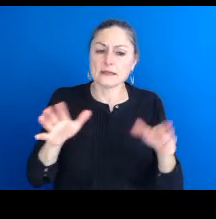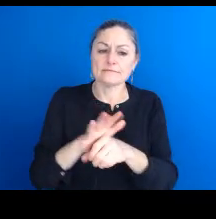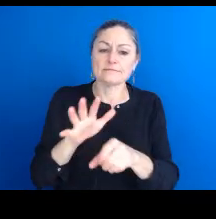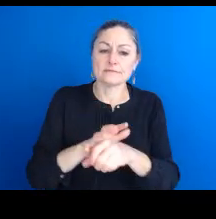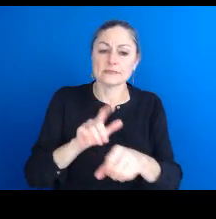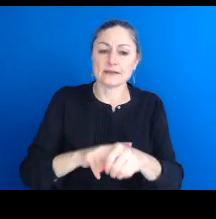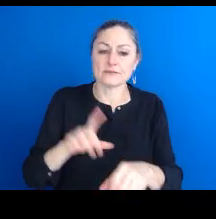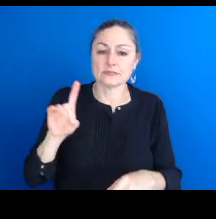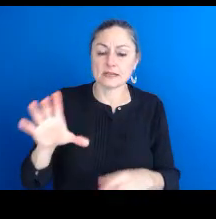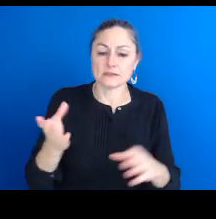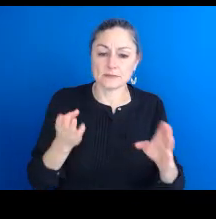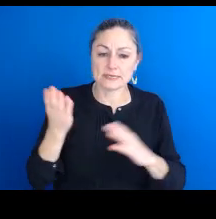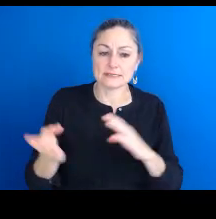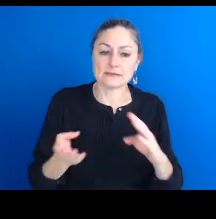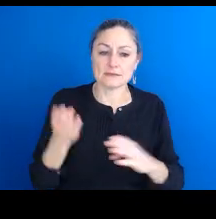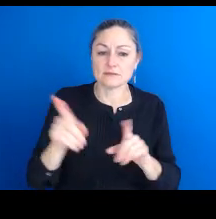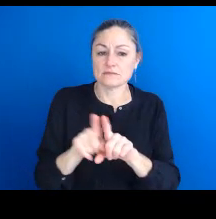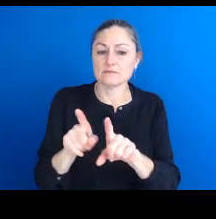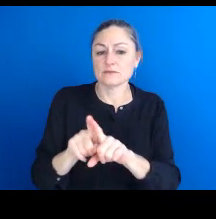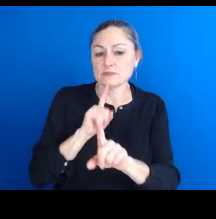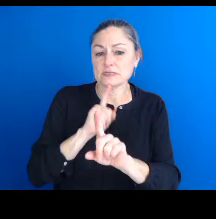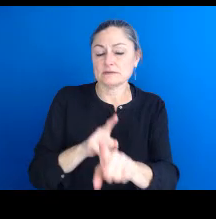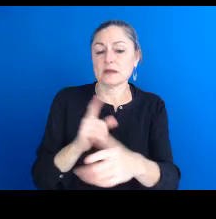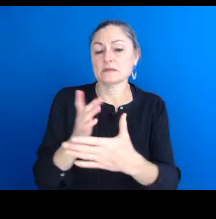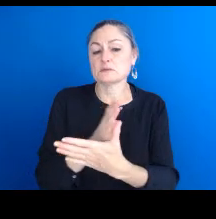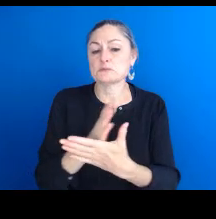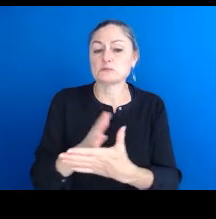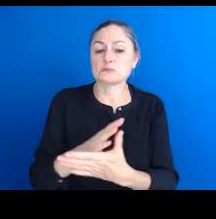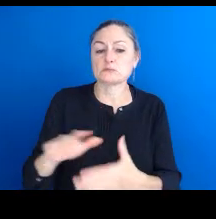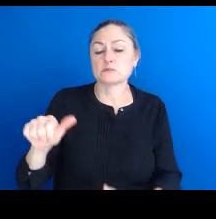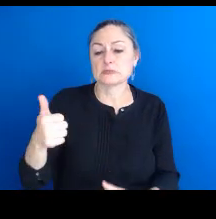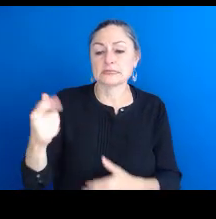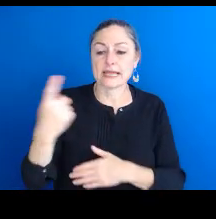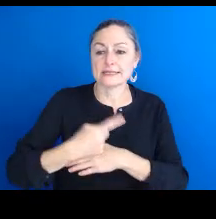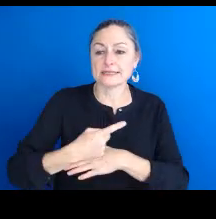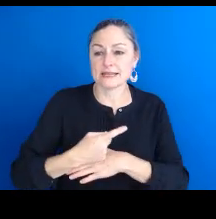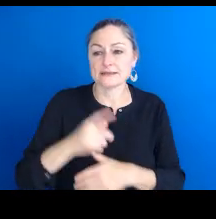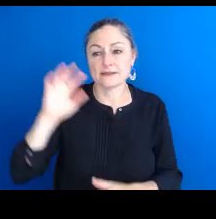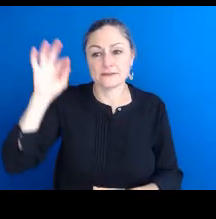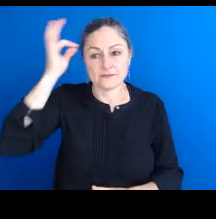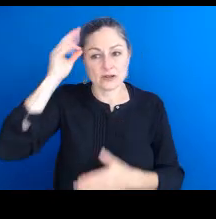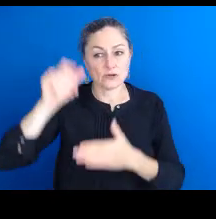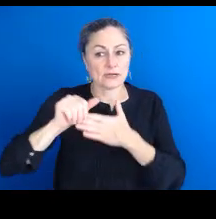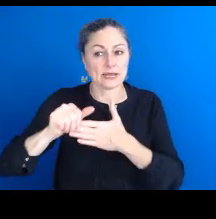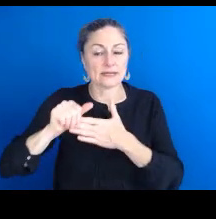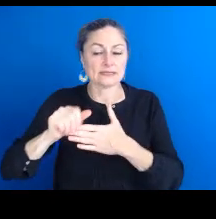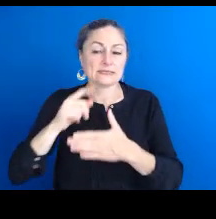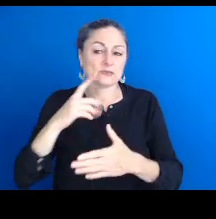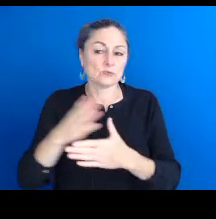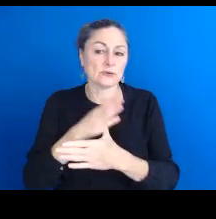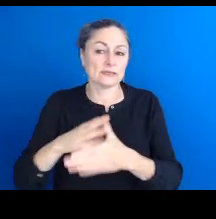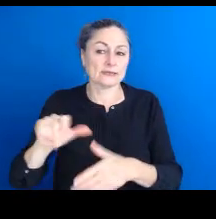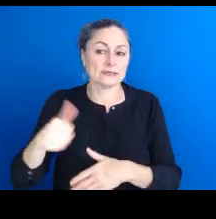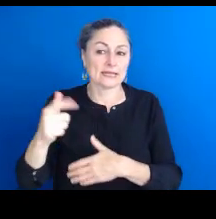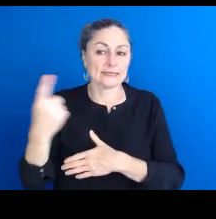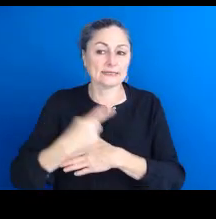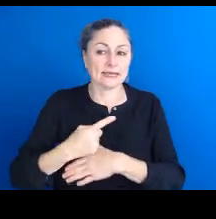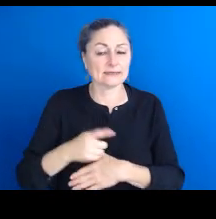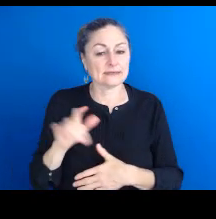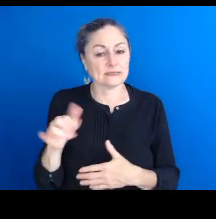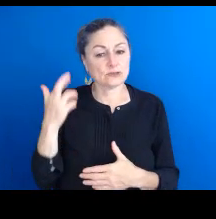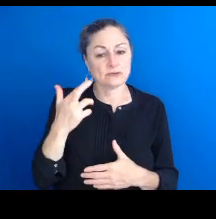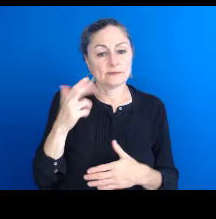submitted, but then responding back in a timely manner. Federal guidance states that within 10 days is reasonable. And